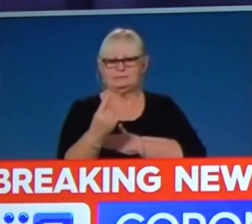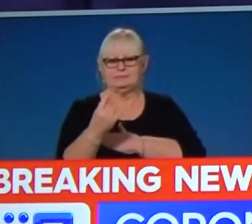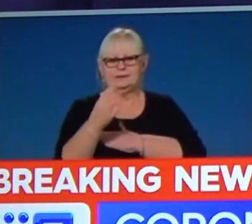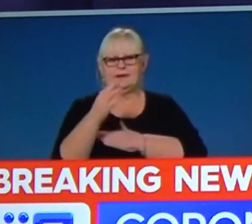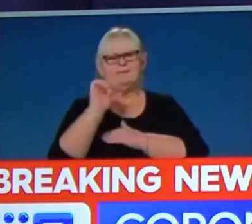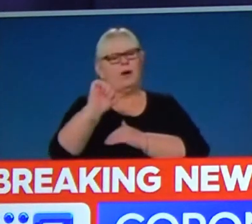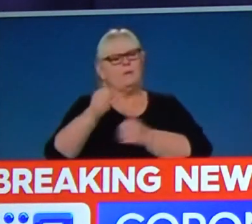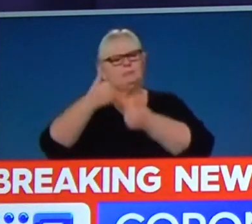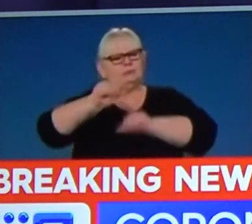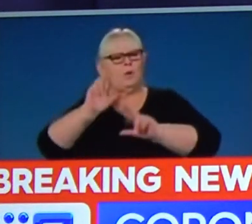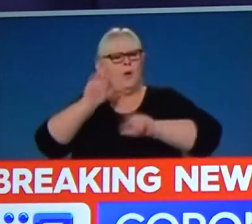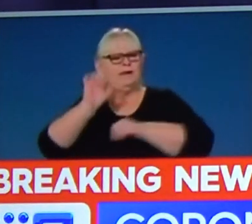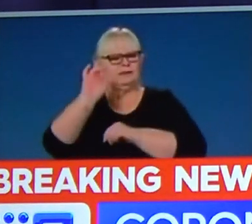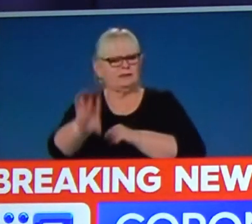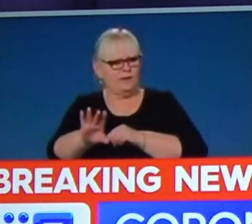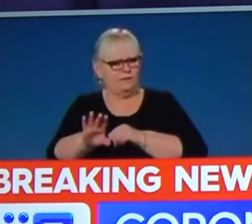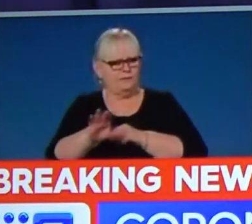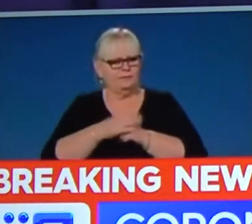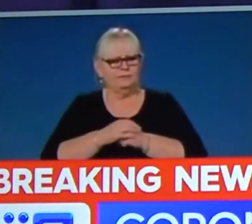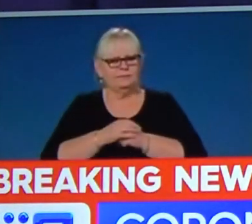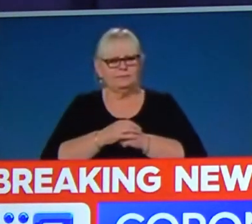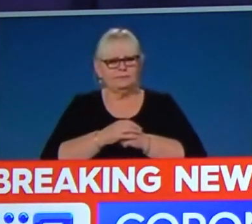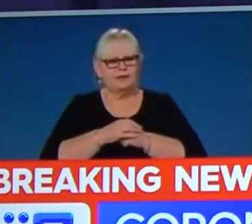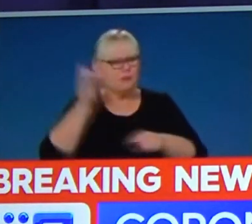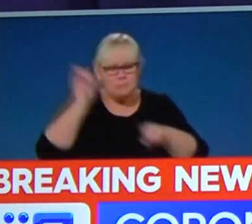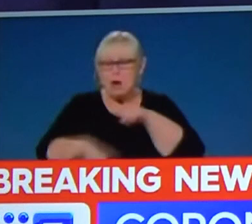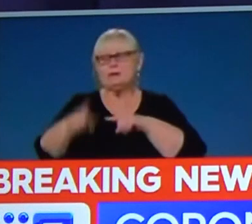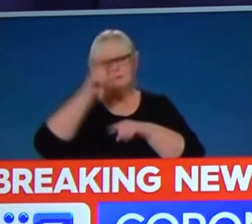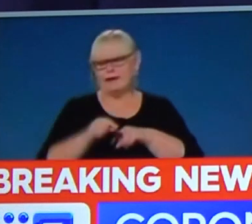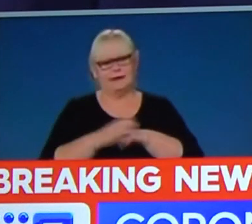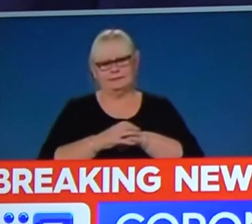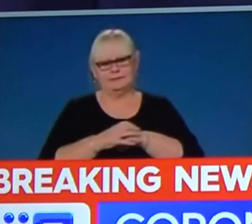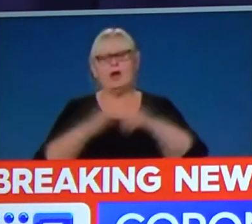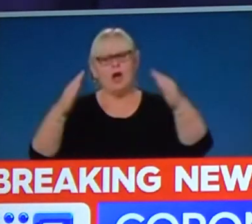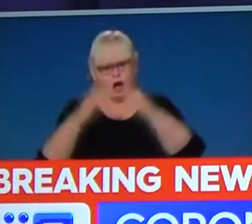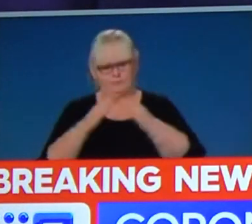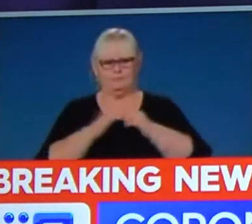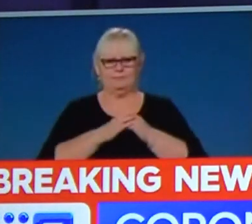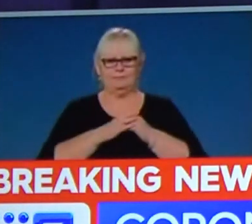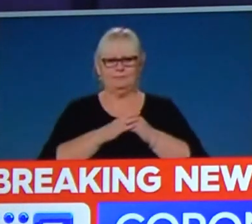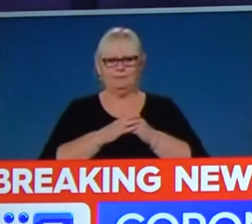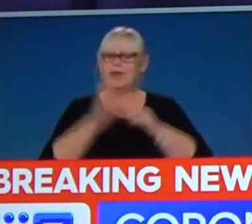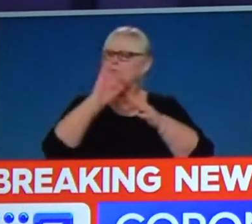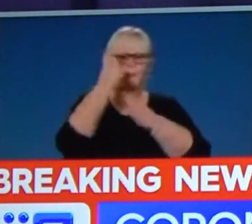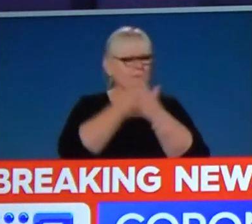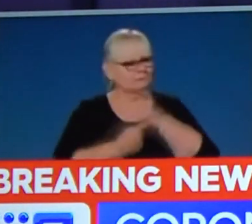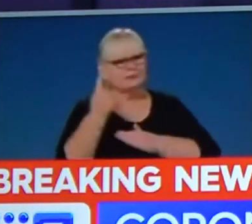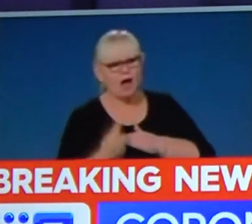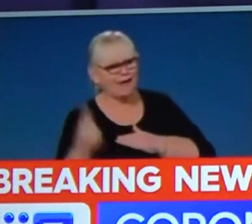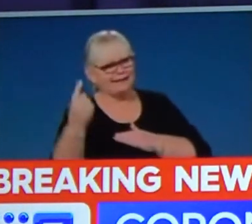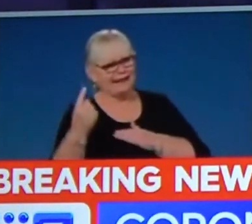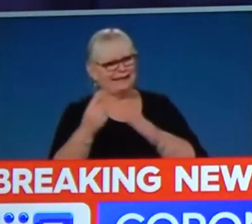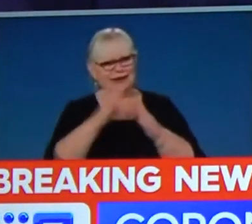own protection to the maximum extent practicable. They are not self-isolating for the purpose